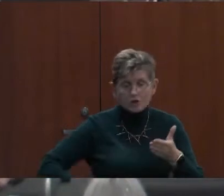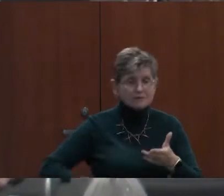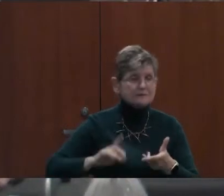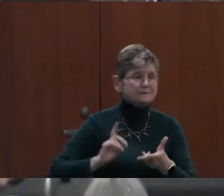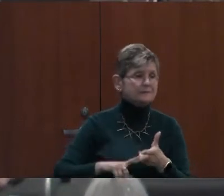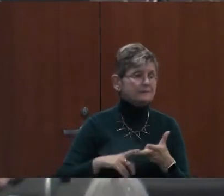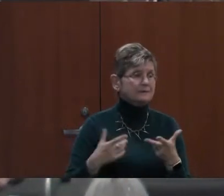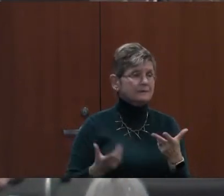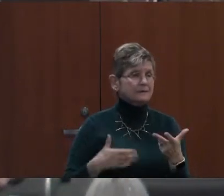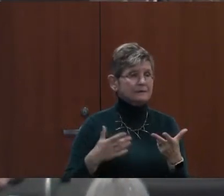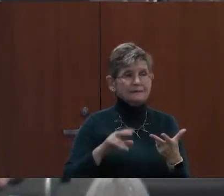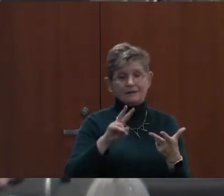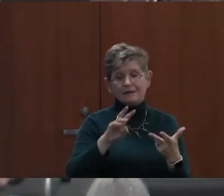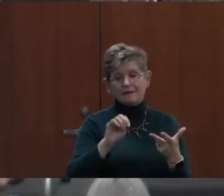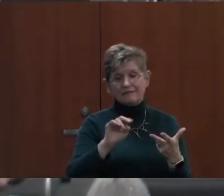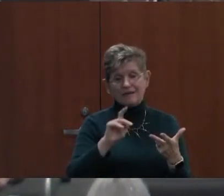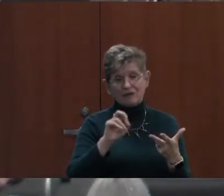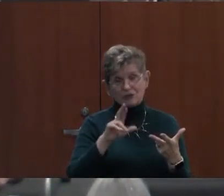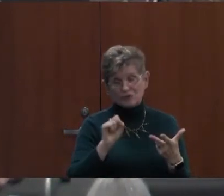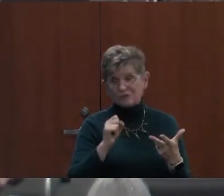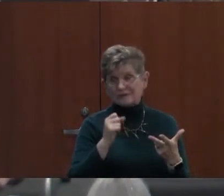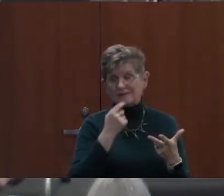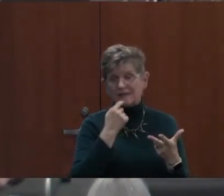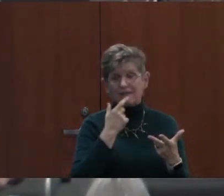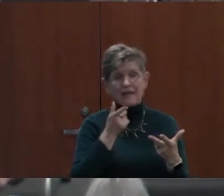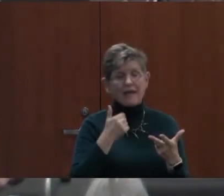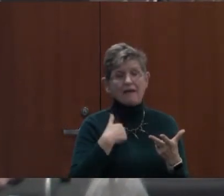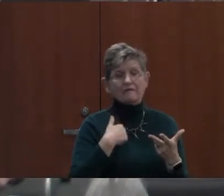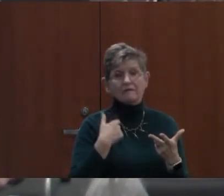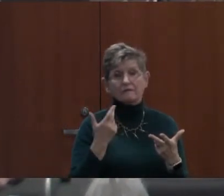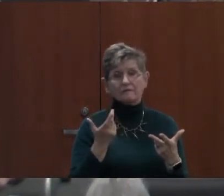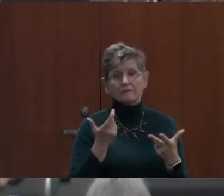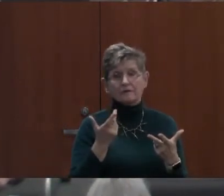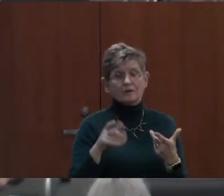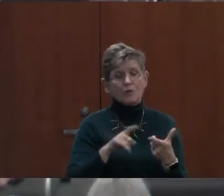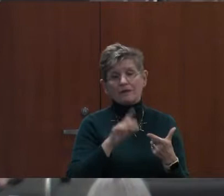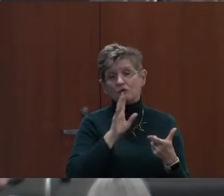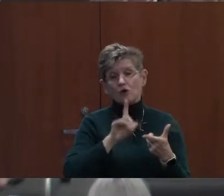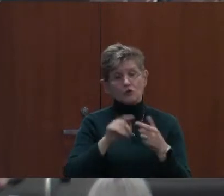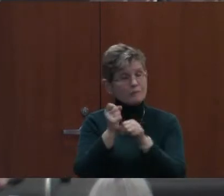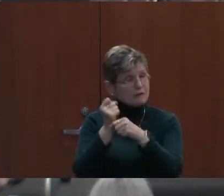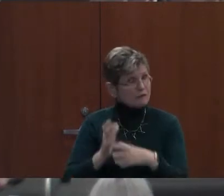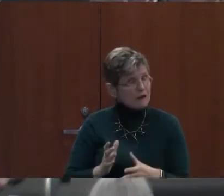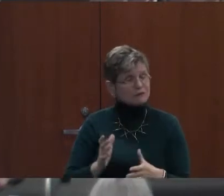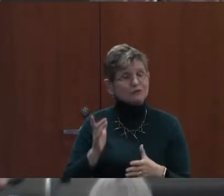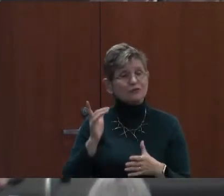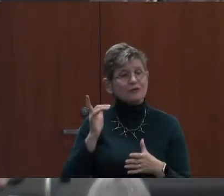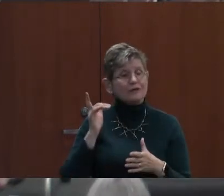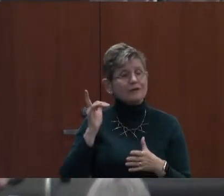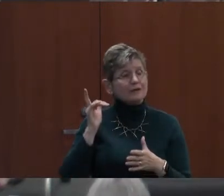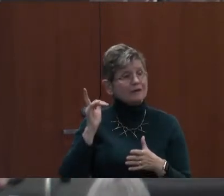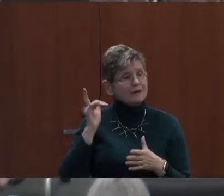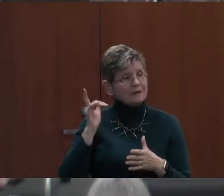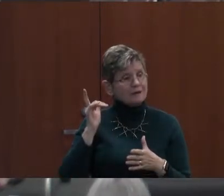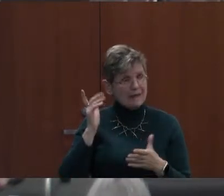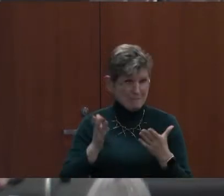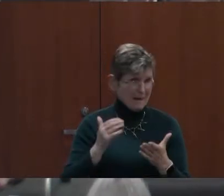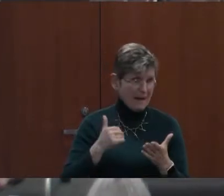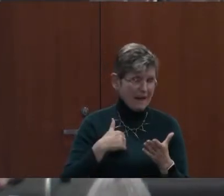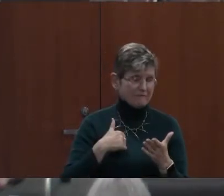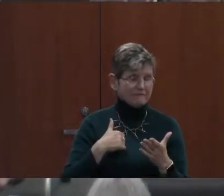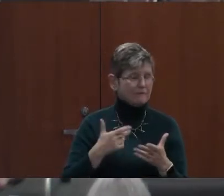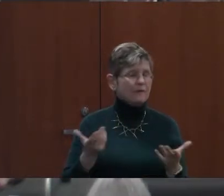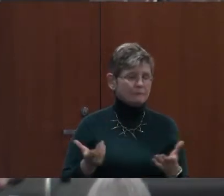I've talked to some vendors who have, when they talk to their manufacturers, they might have